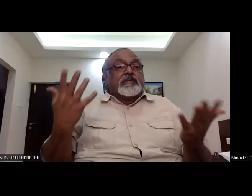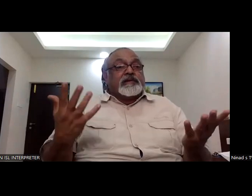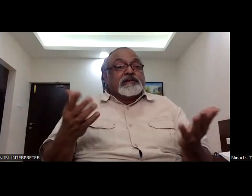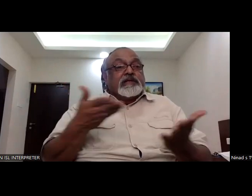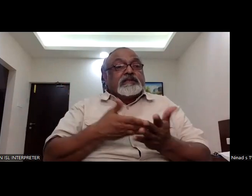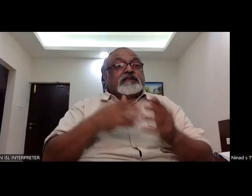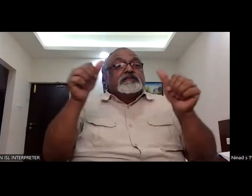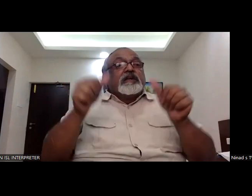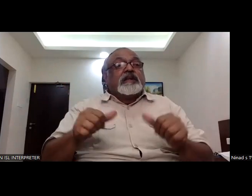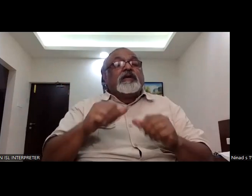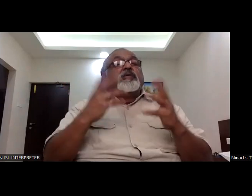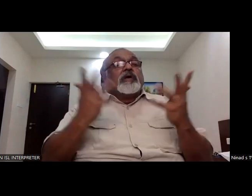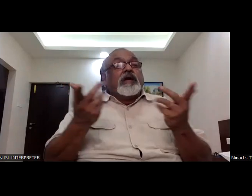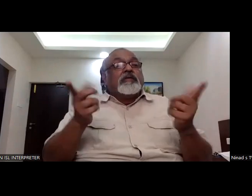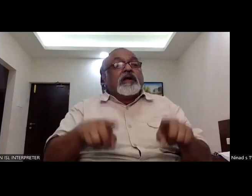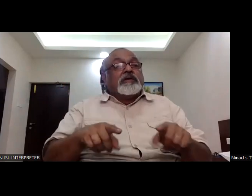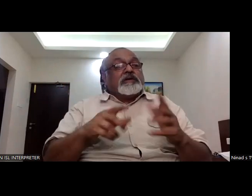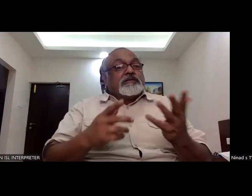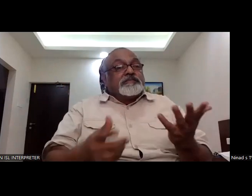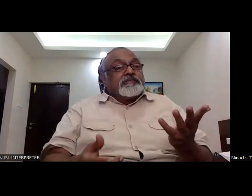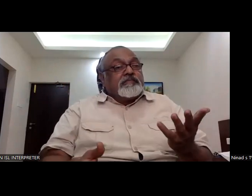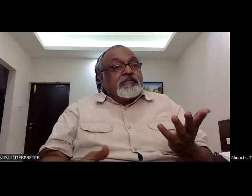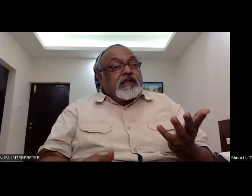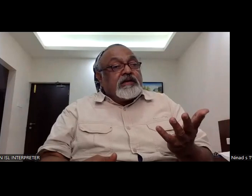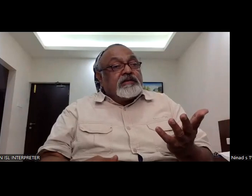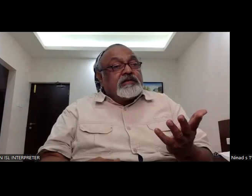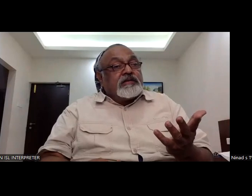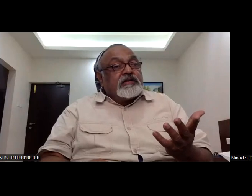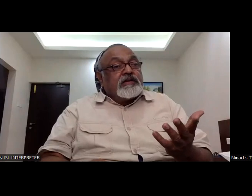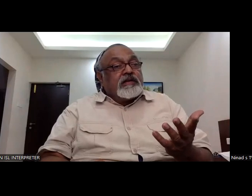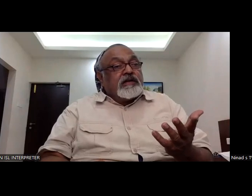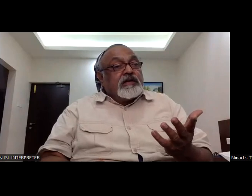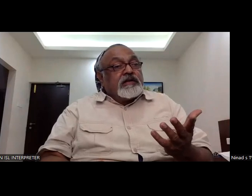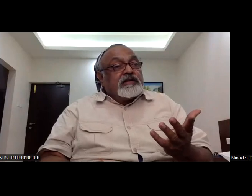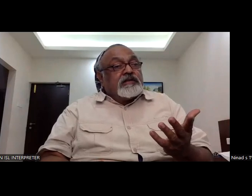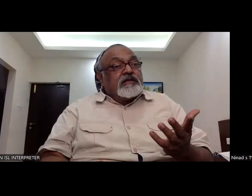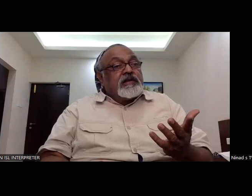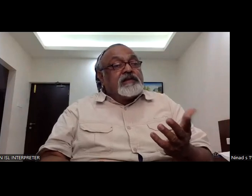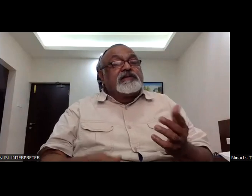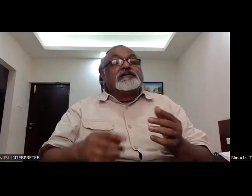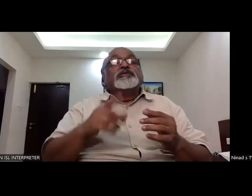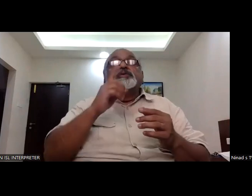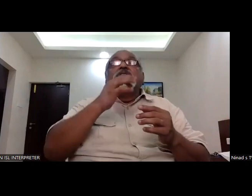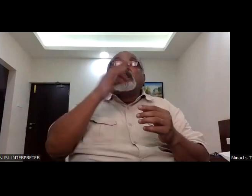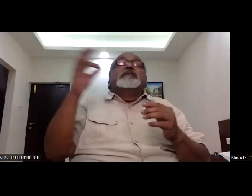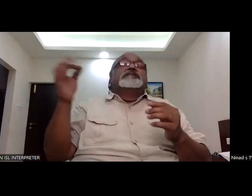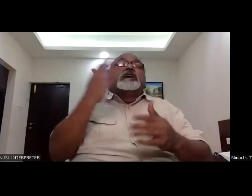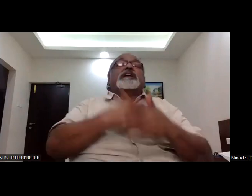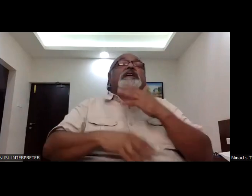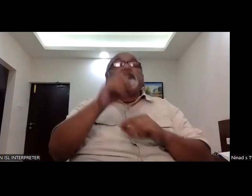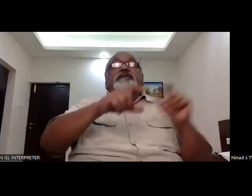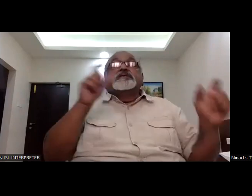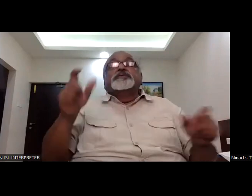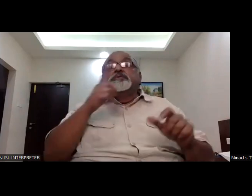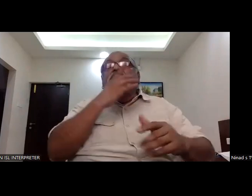day? You can actually confirm that with the kind of experiences of people with disability and their families, what they go